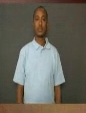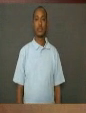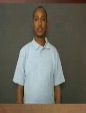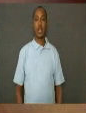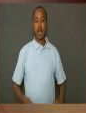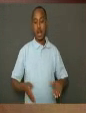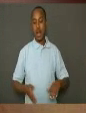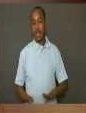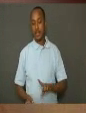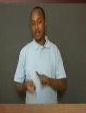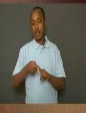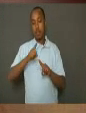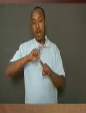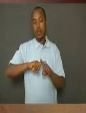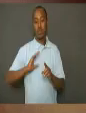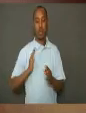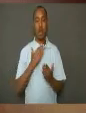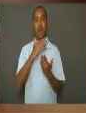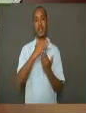Let's get back to our lesson.